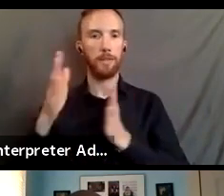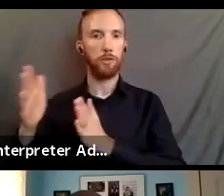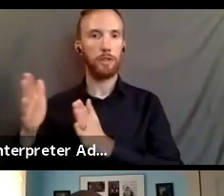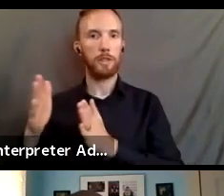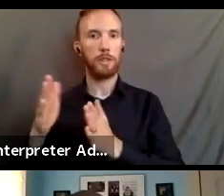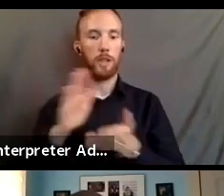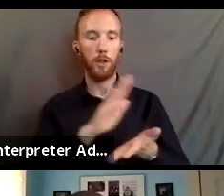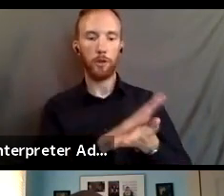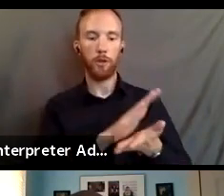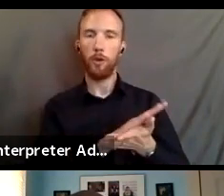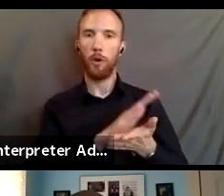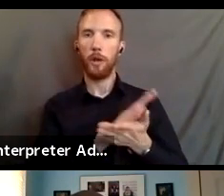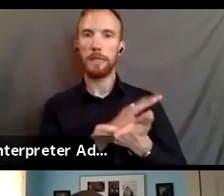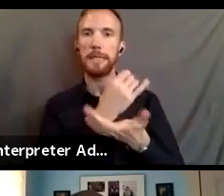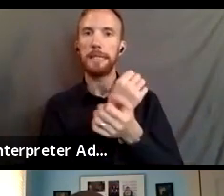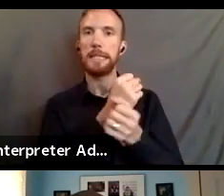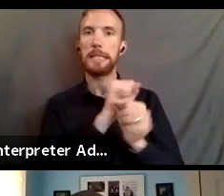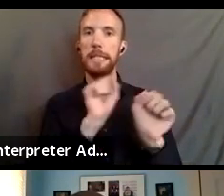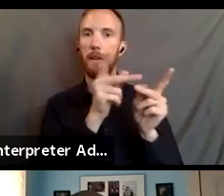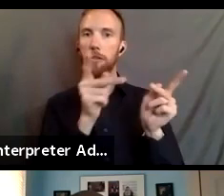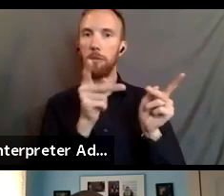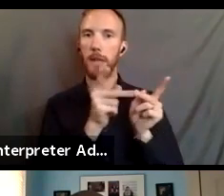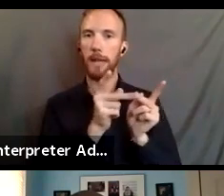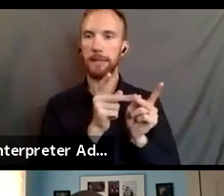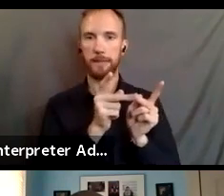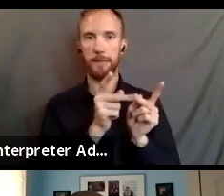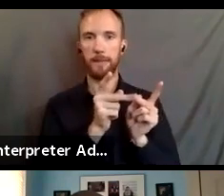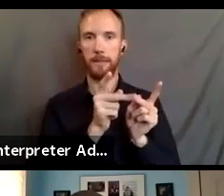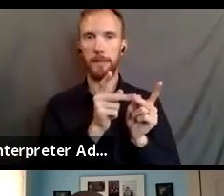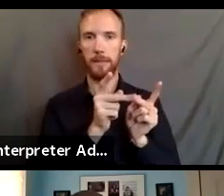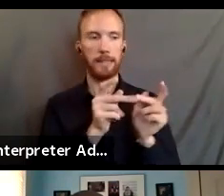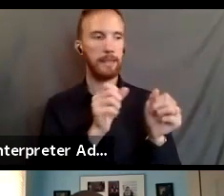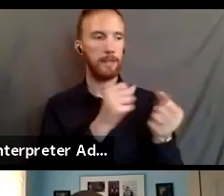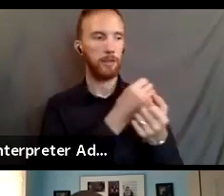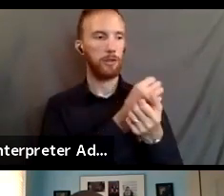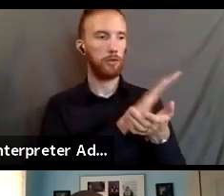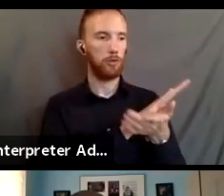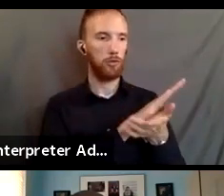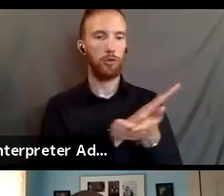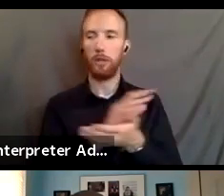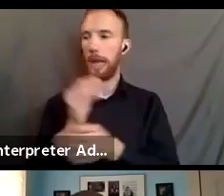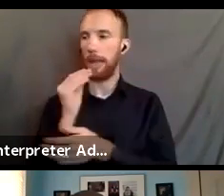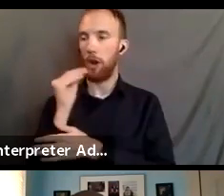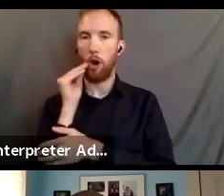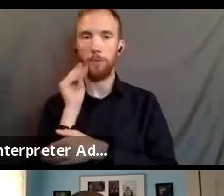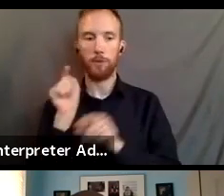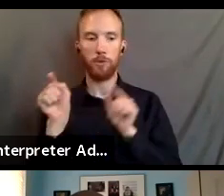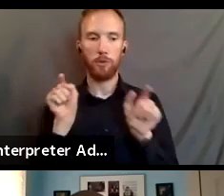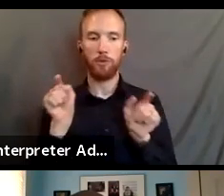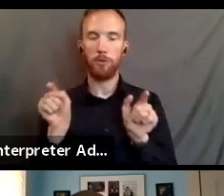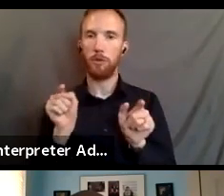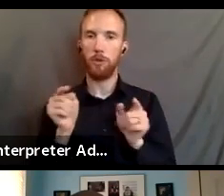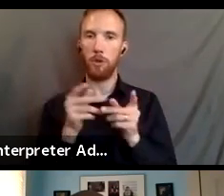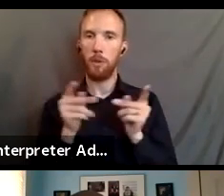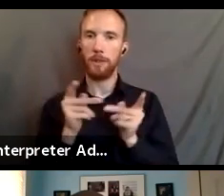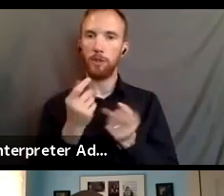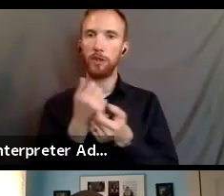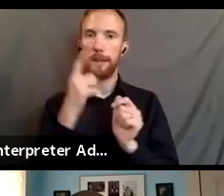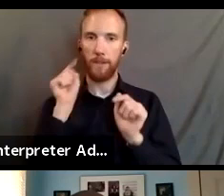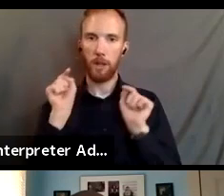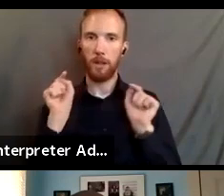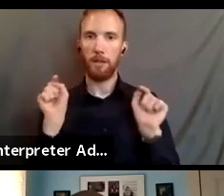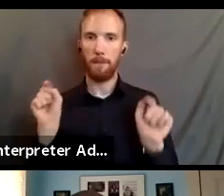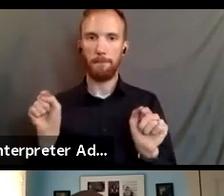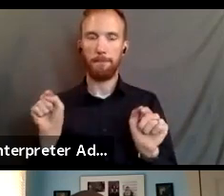the safest place in their community outside of their homes principals in lsc know and understand their school communities and i